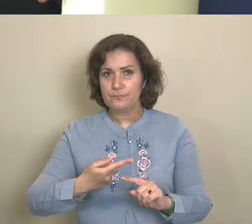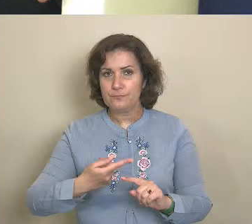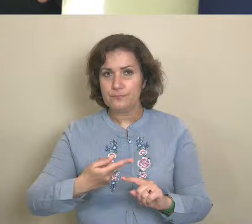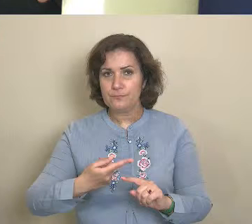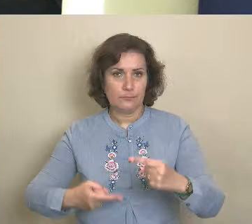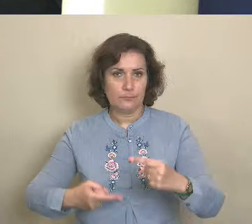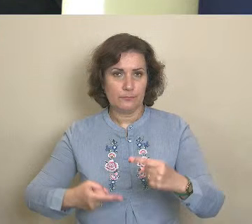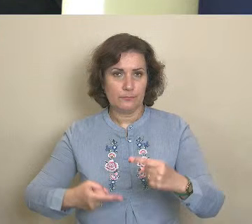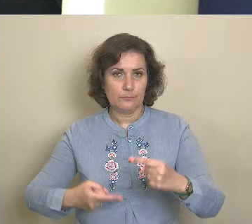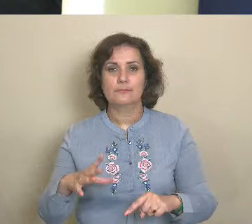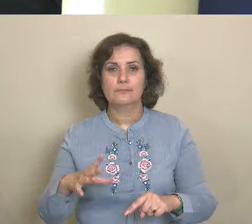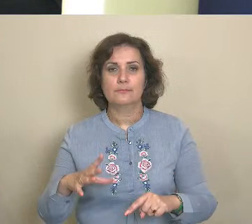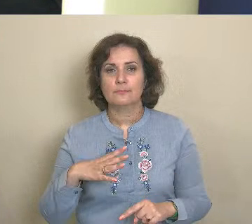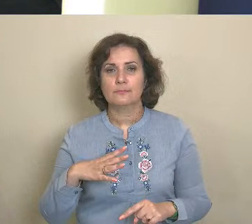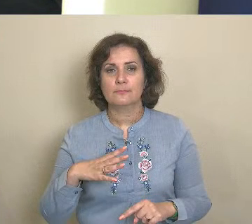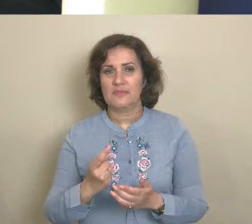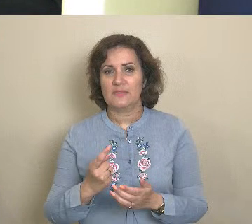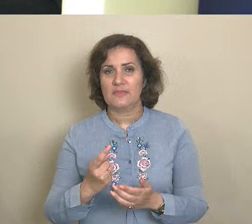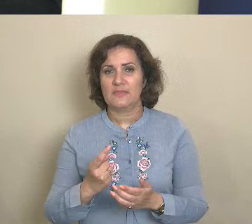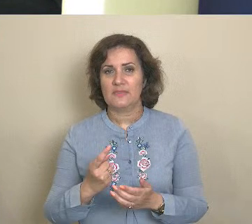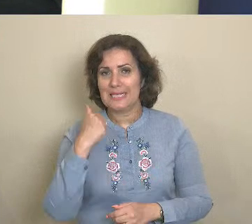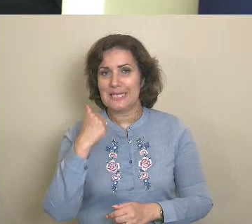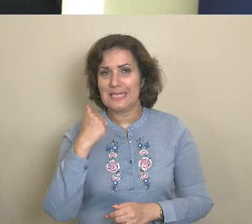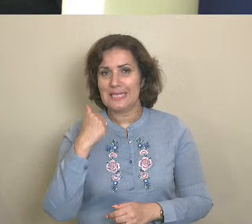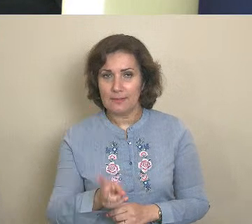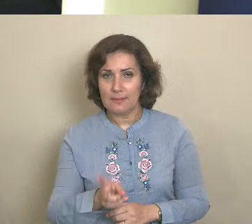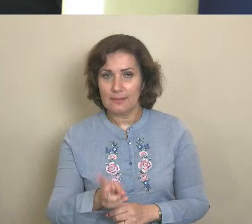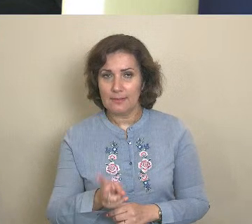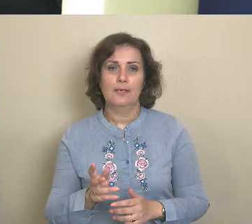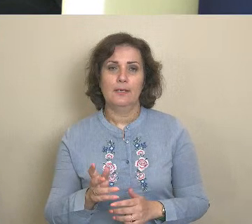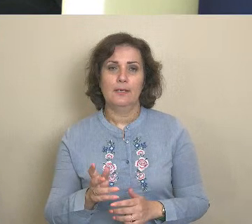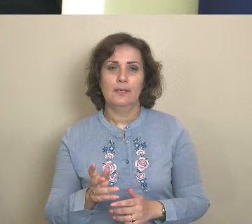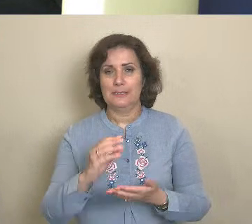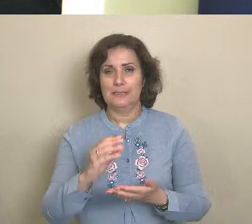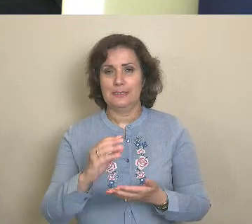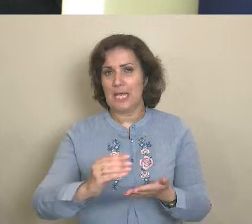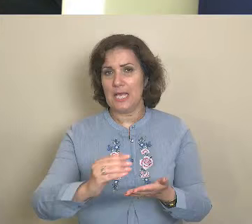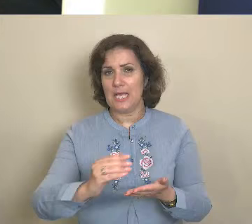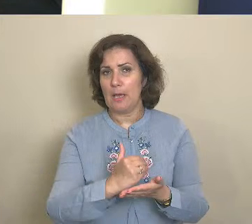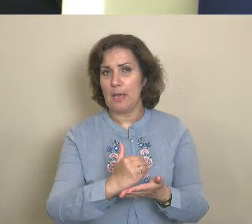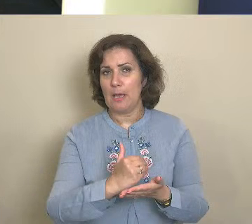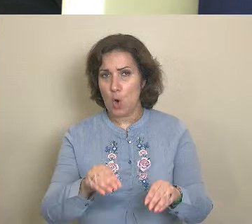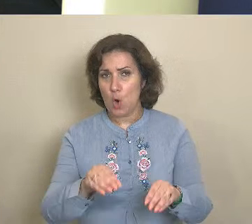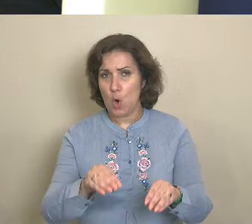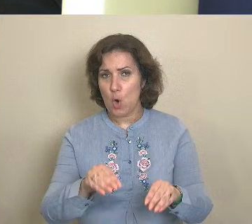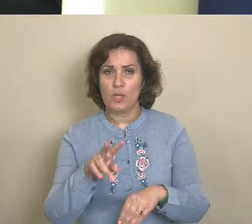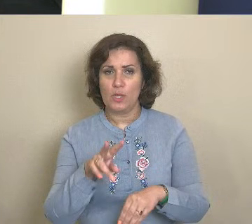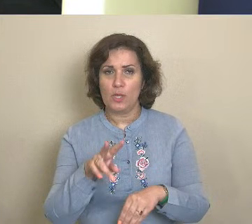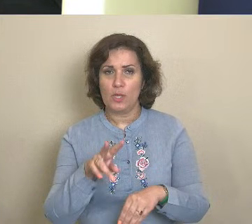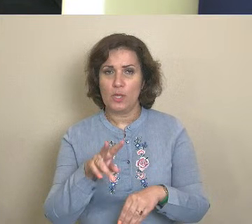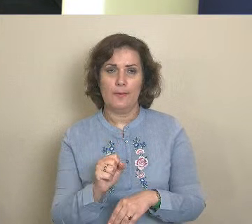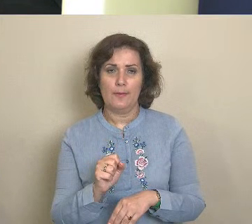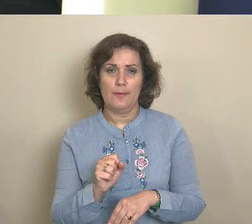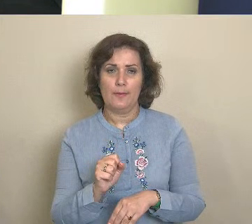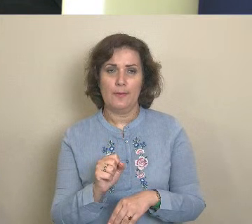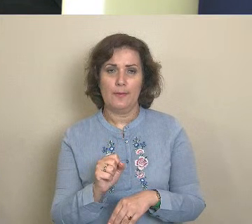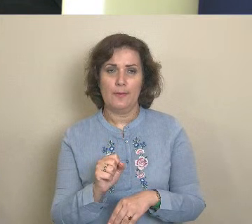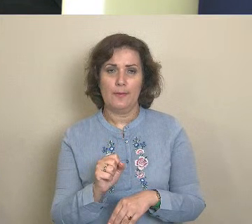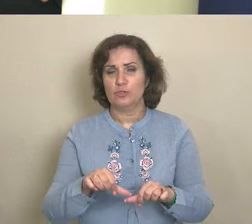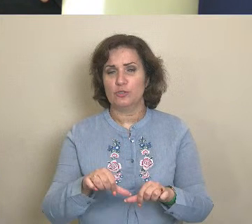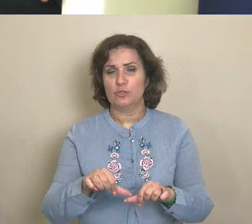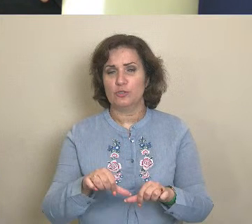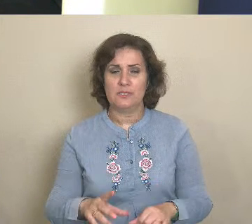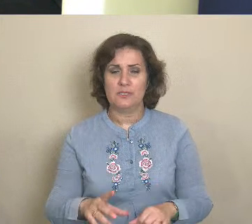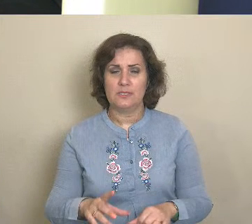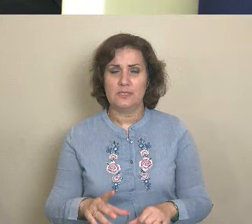TSC members, and that put a full stop in the dispute that has been ongoing, because we saw different protocols issued